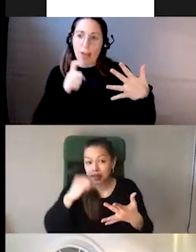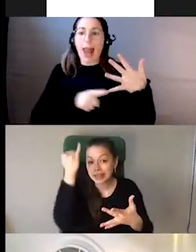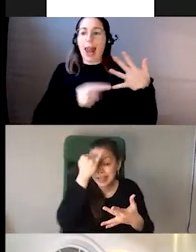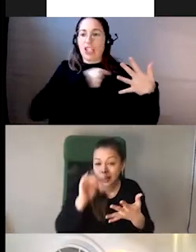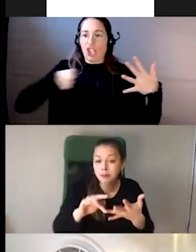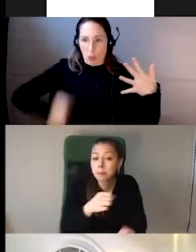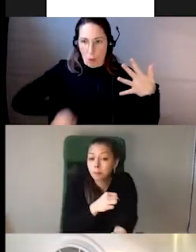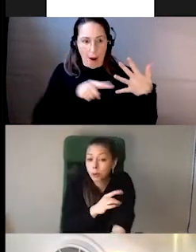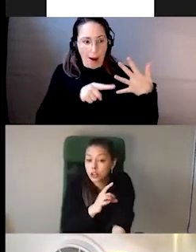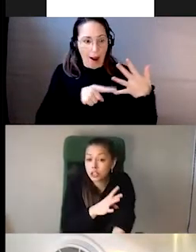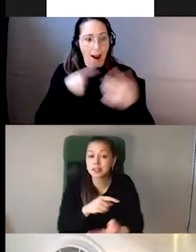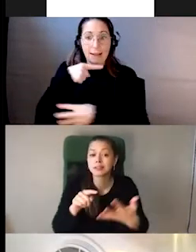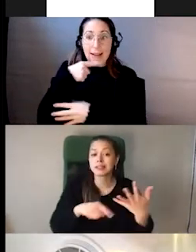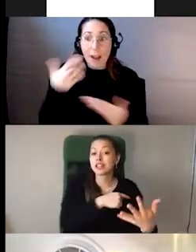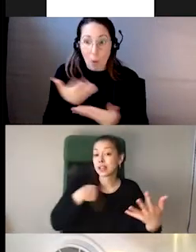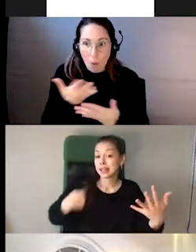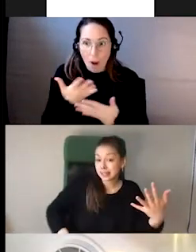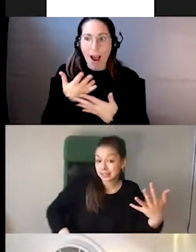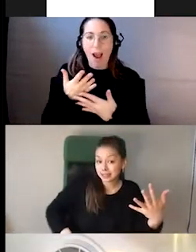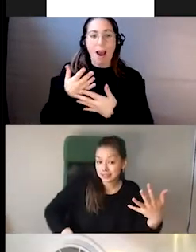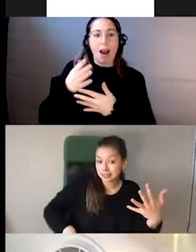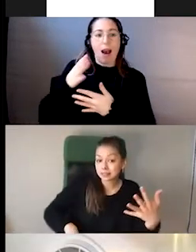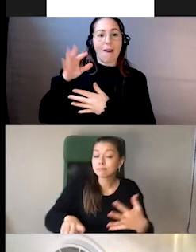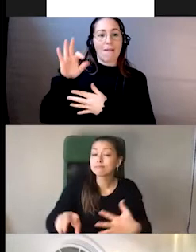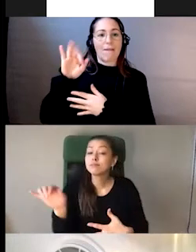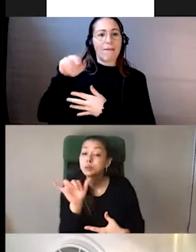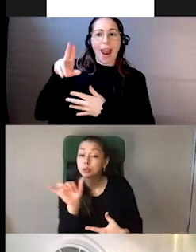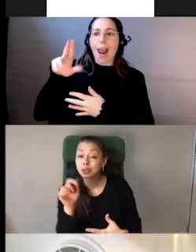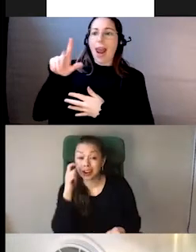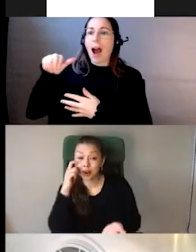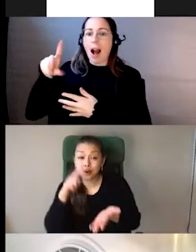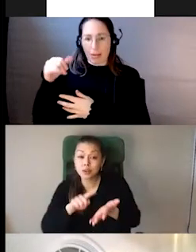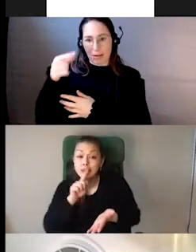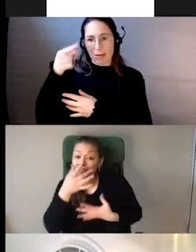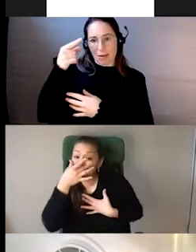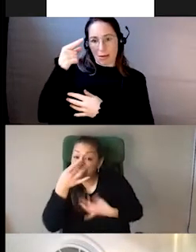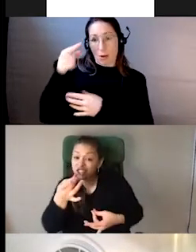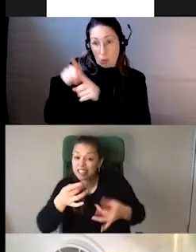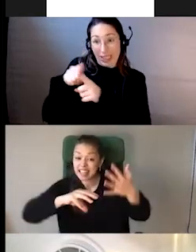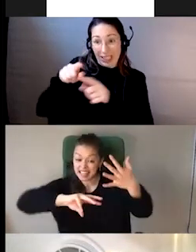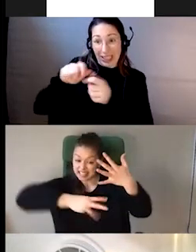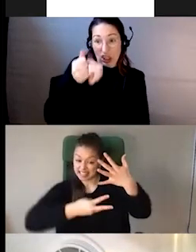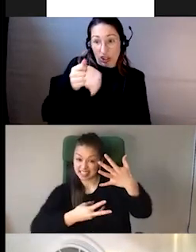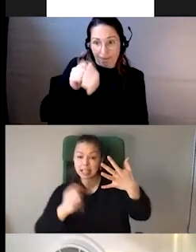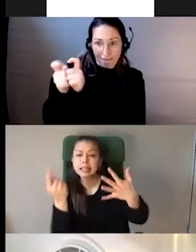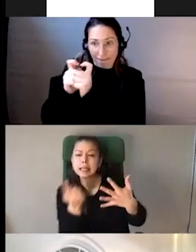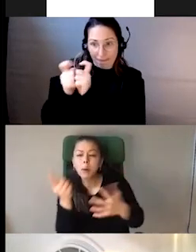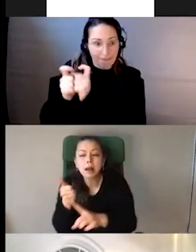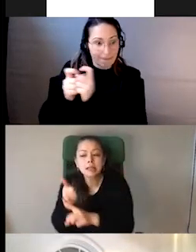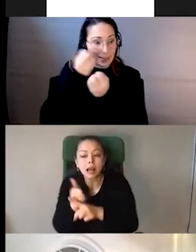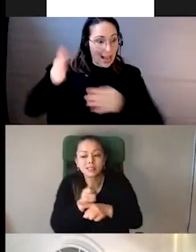is someone has also scratched in the message in Russian. So this is someone who felt that